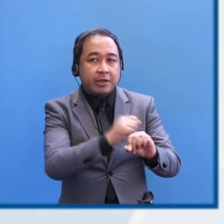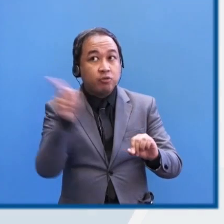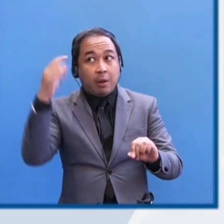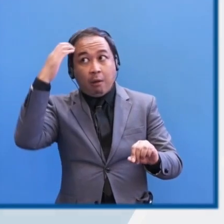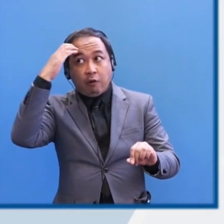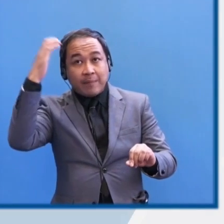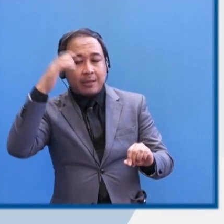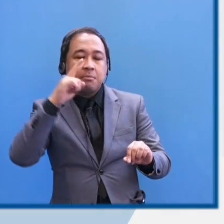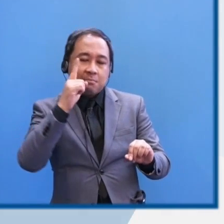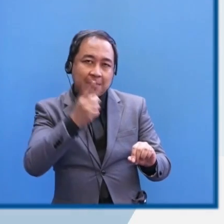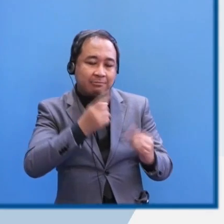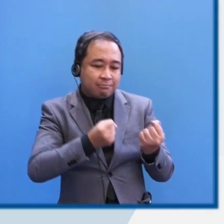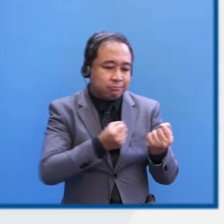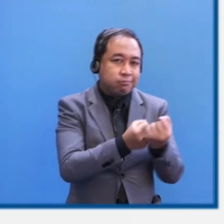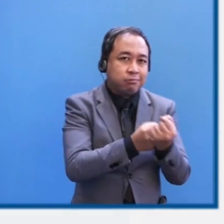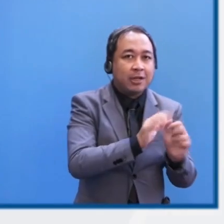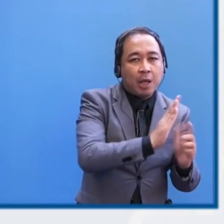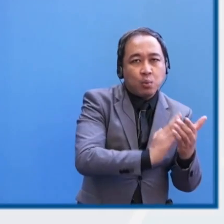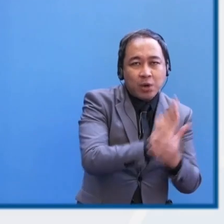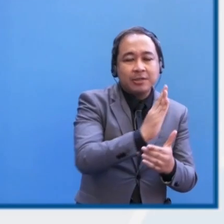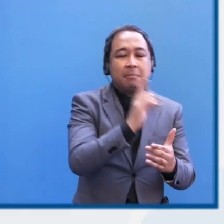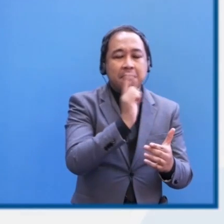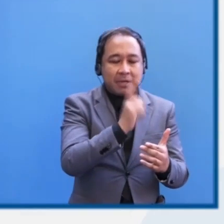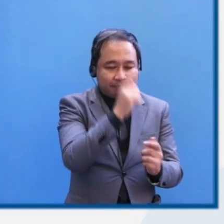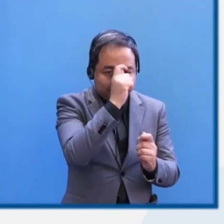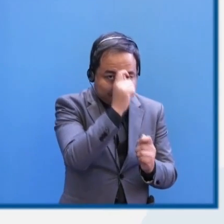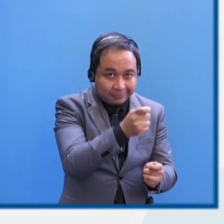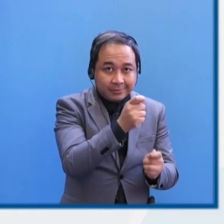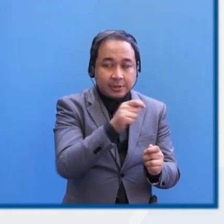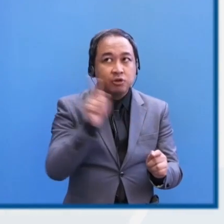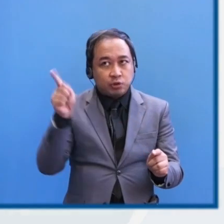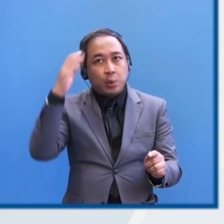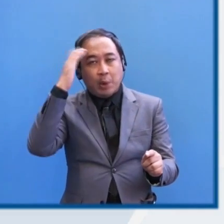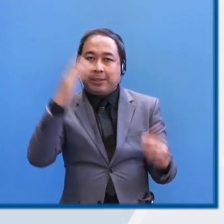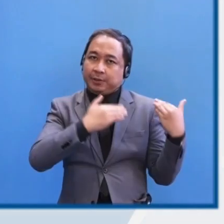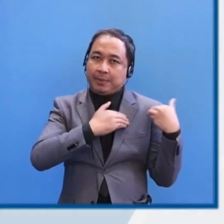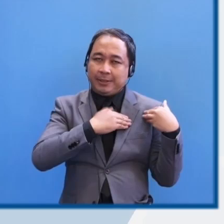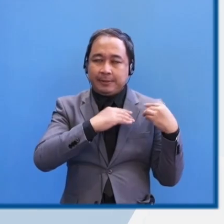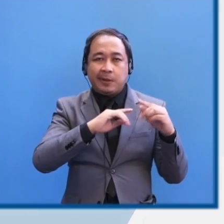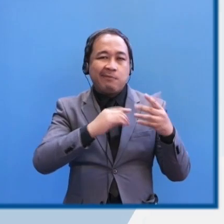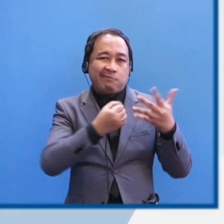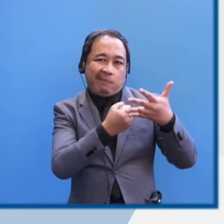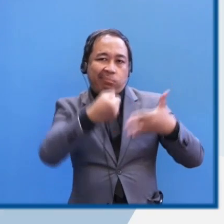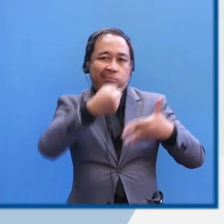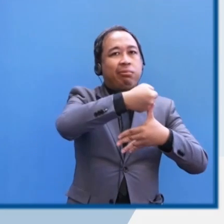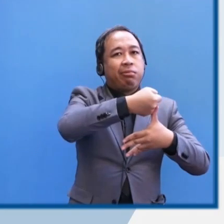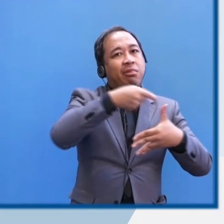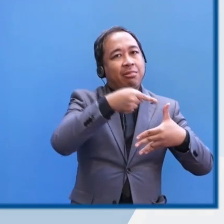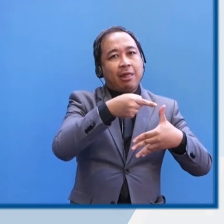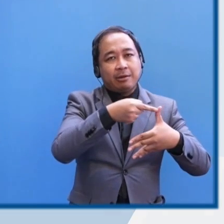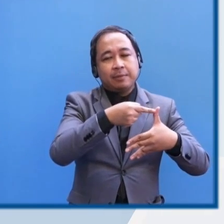Then it automatically becomes their responsibility to deliver it. That's what the fundamental thing. And the rights are not